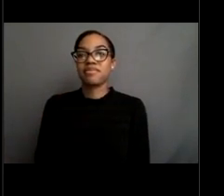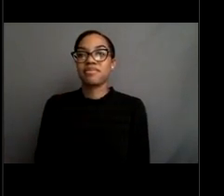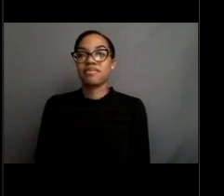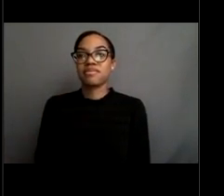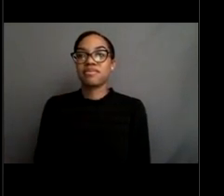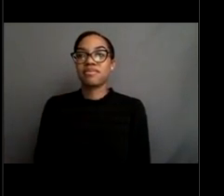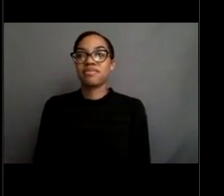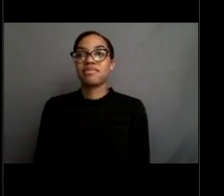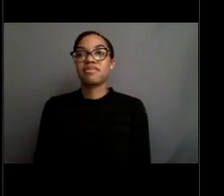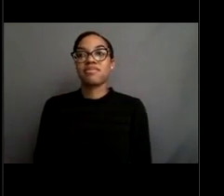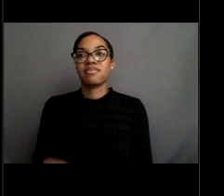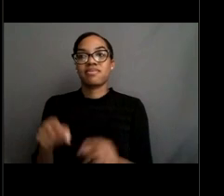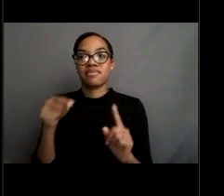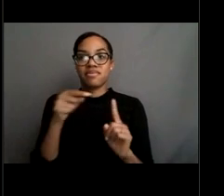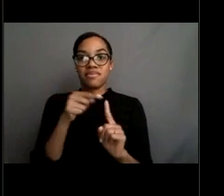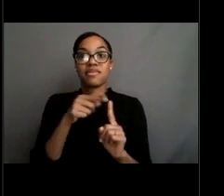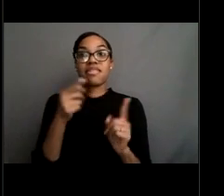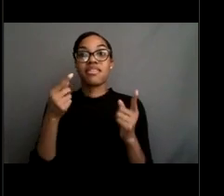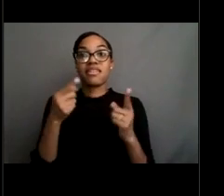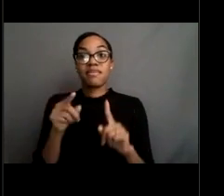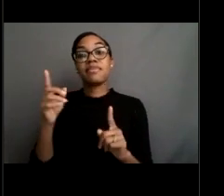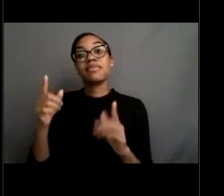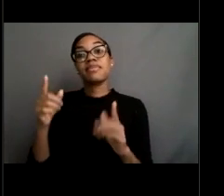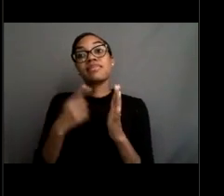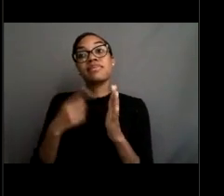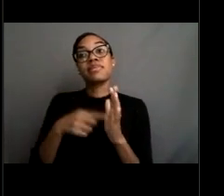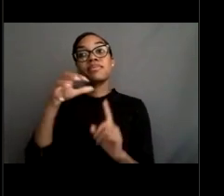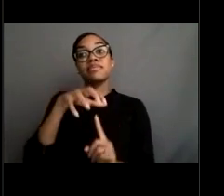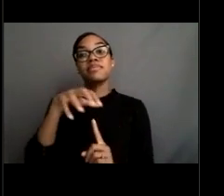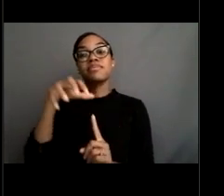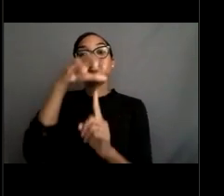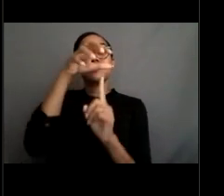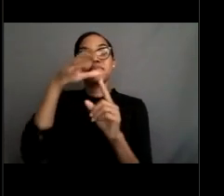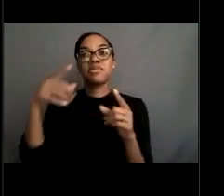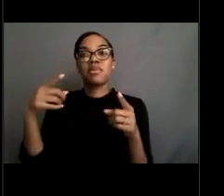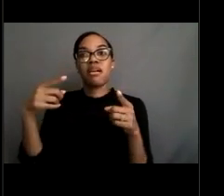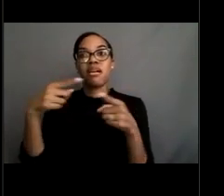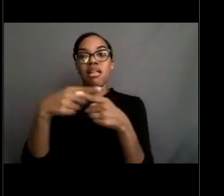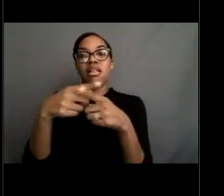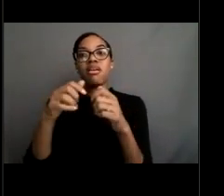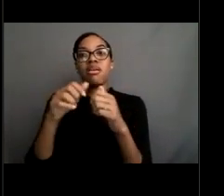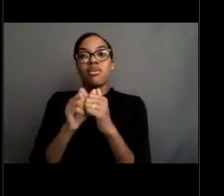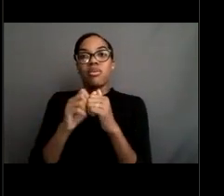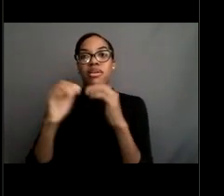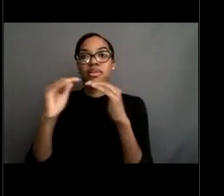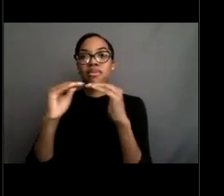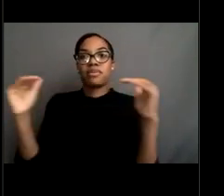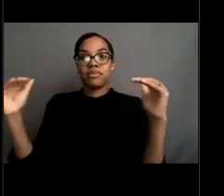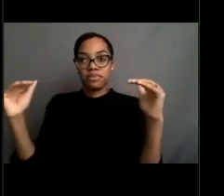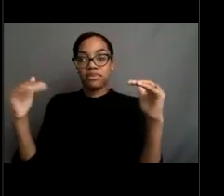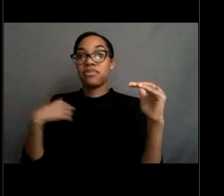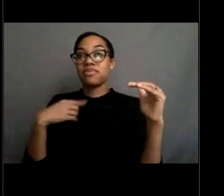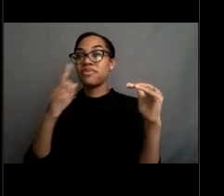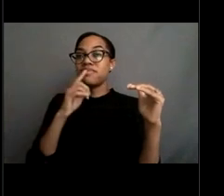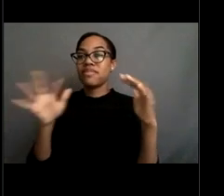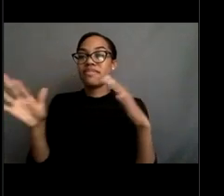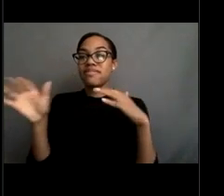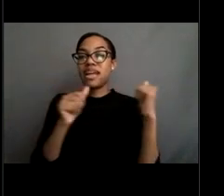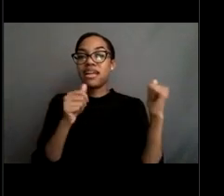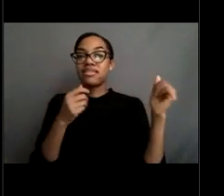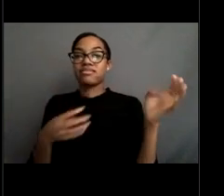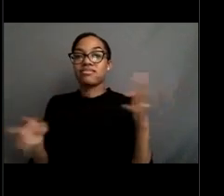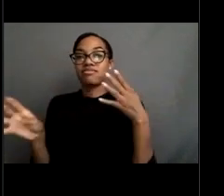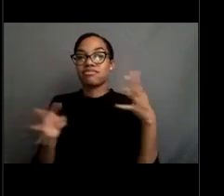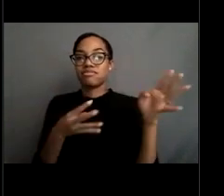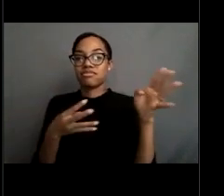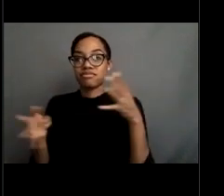jet stream, and they tell us where the jet stream is in the atmosphere. And this is a fast moving river of air that's way above our